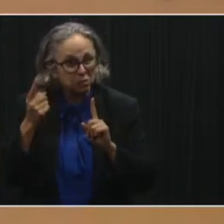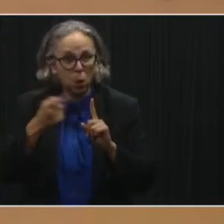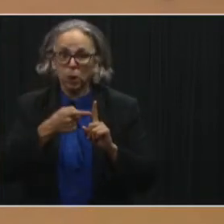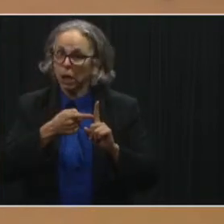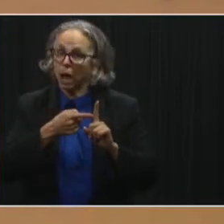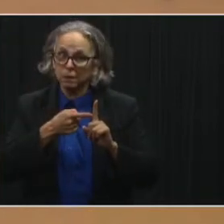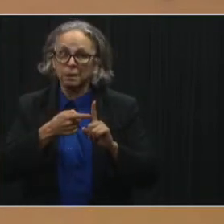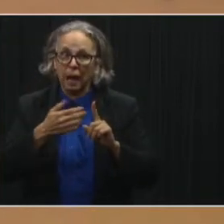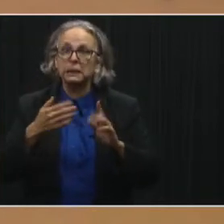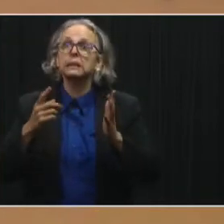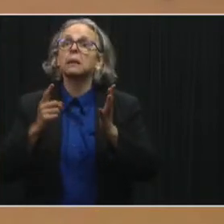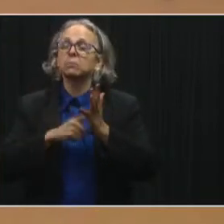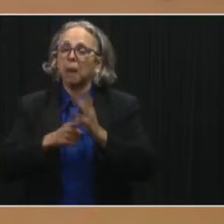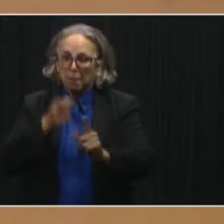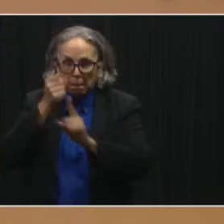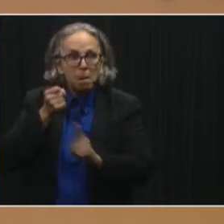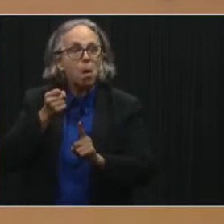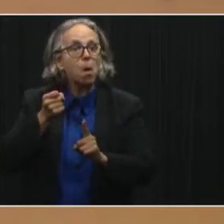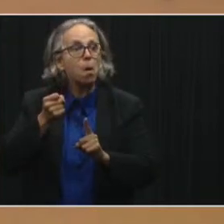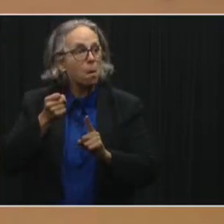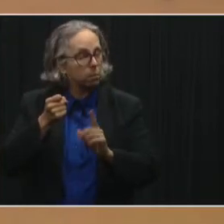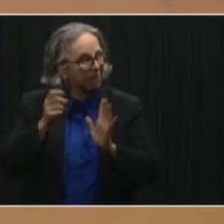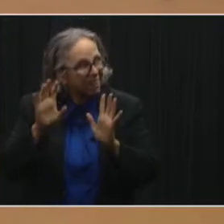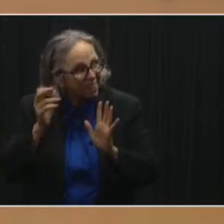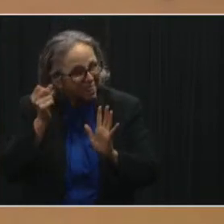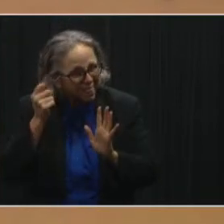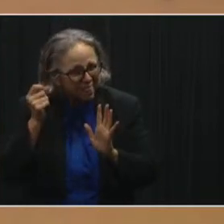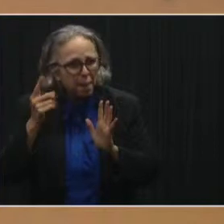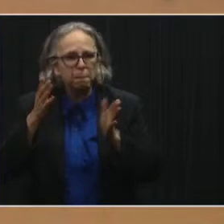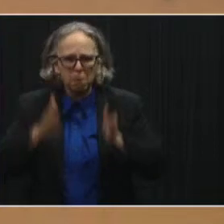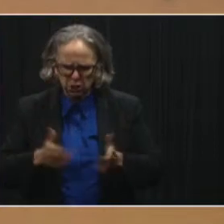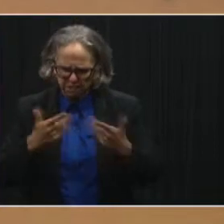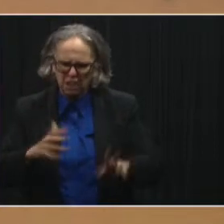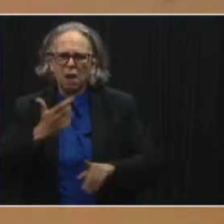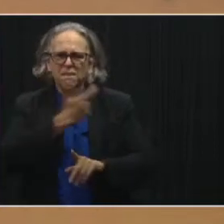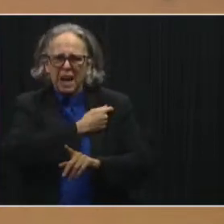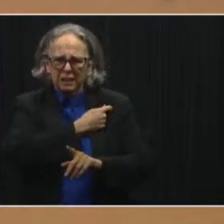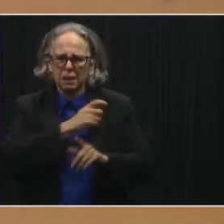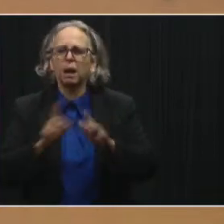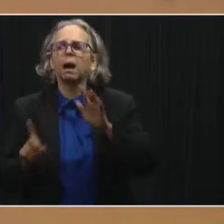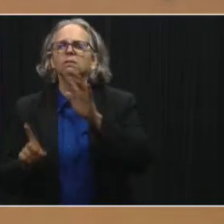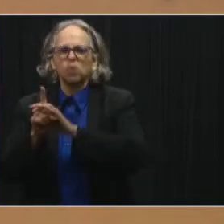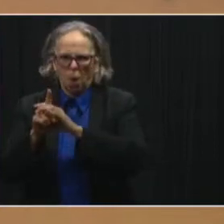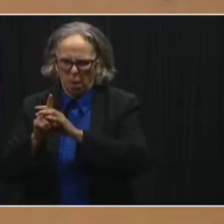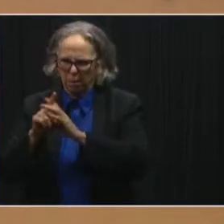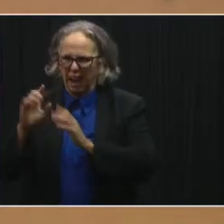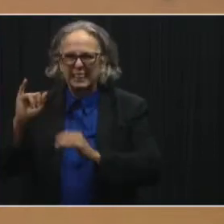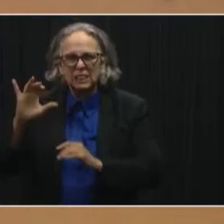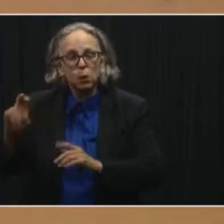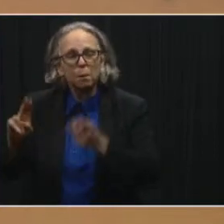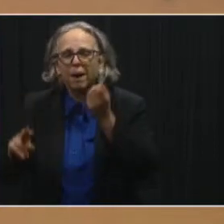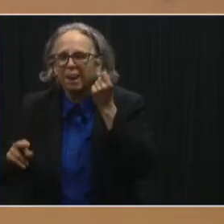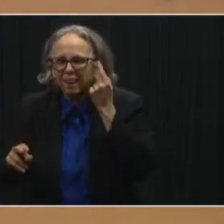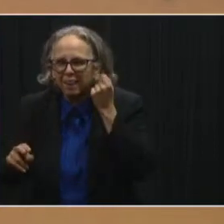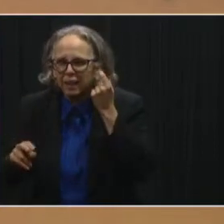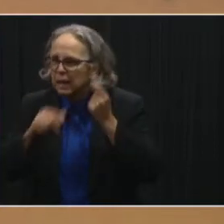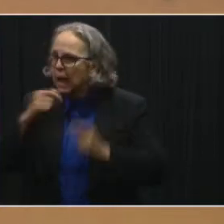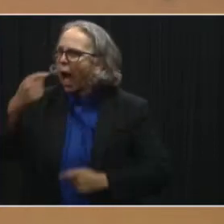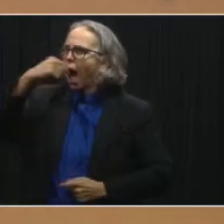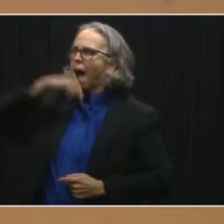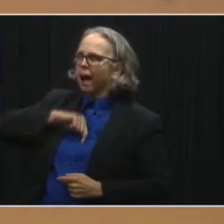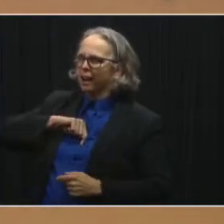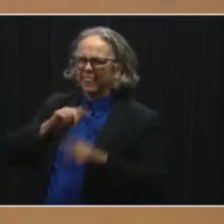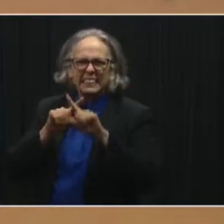patients still ending up in our ICU, but he's not intubated. And I have to believe that the reason he's